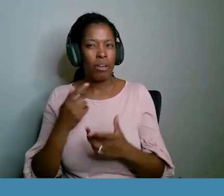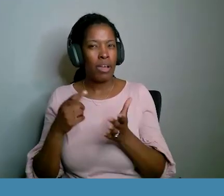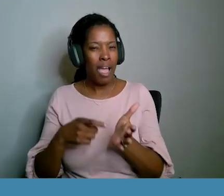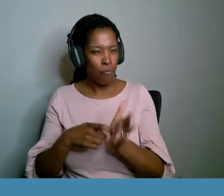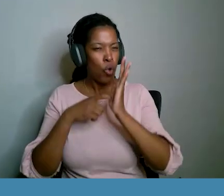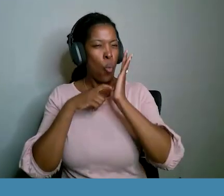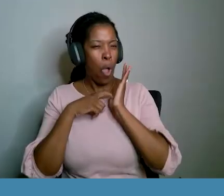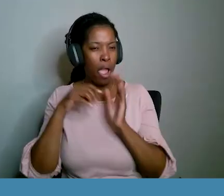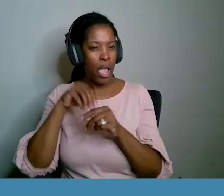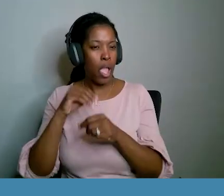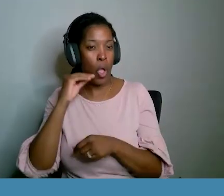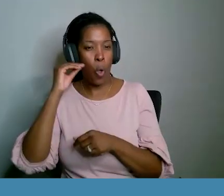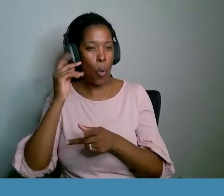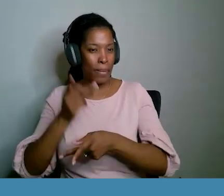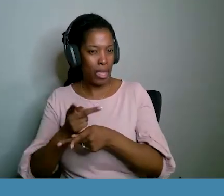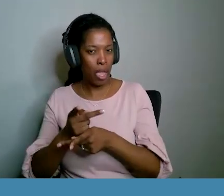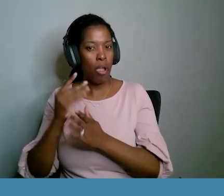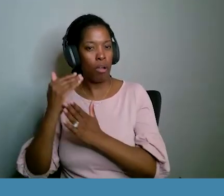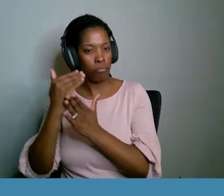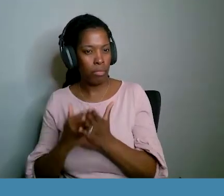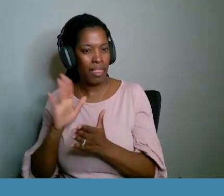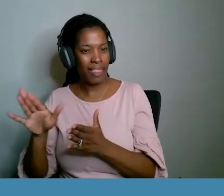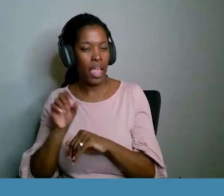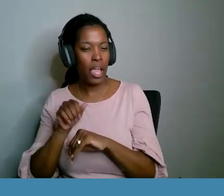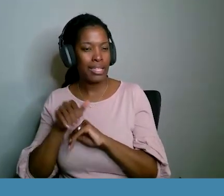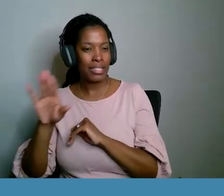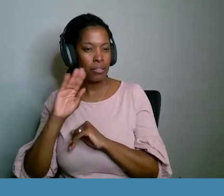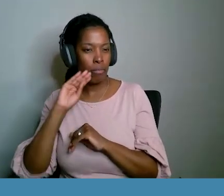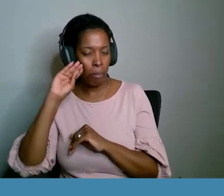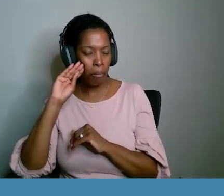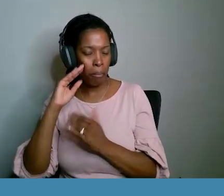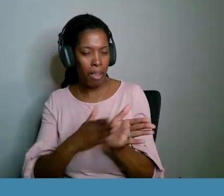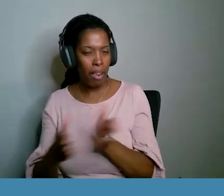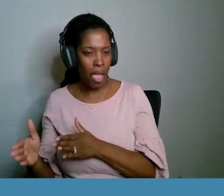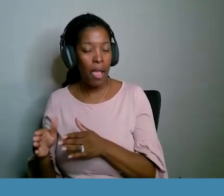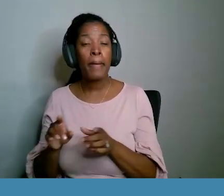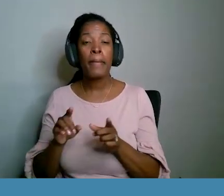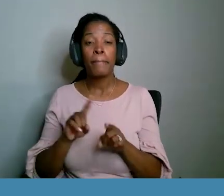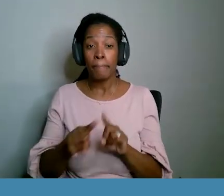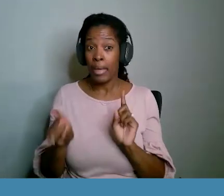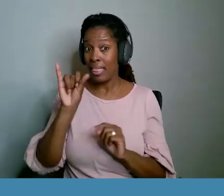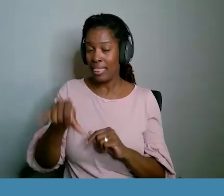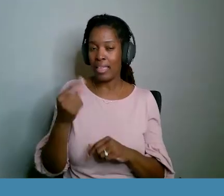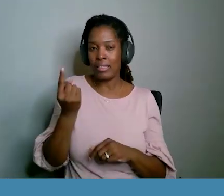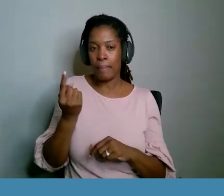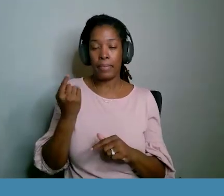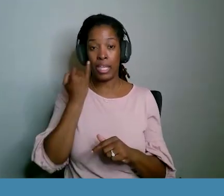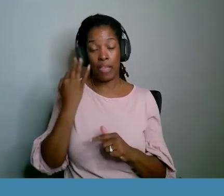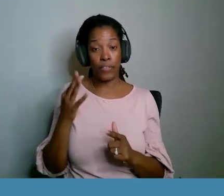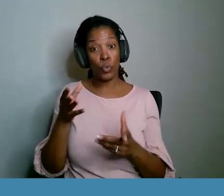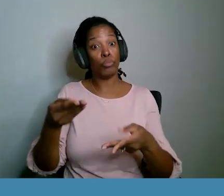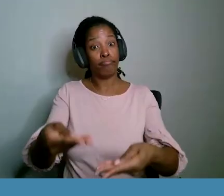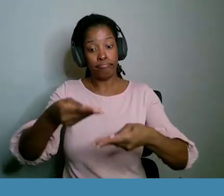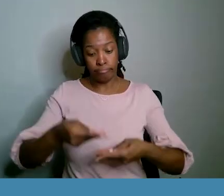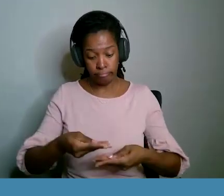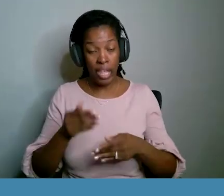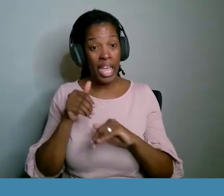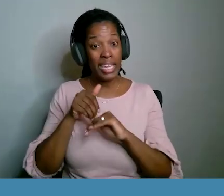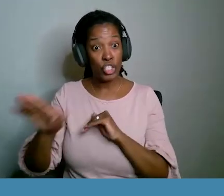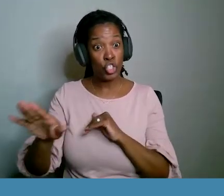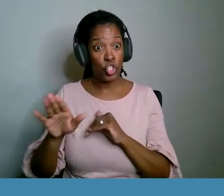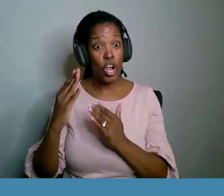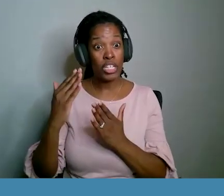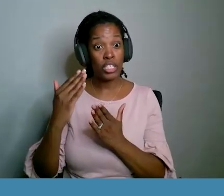their discharge plan, but that's something that when you encounter a discharge plan, you would want to try to work on that and get that written